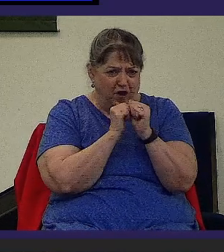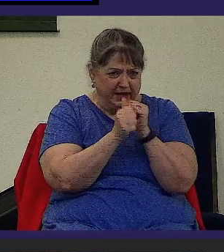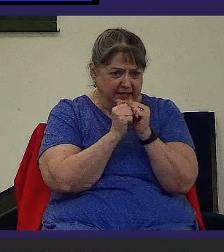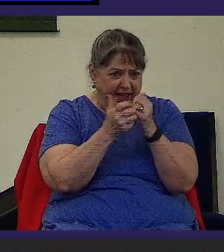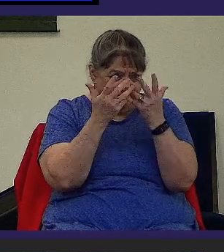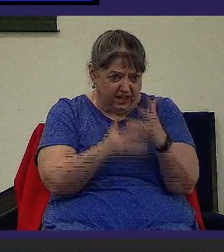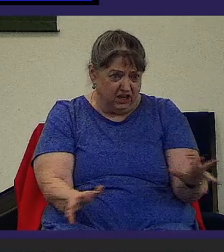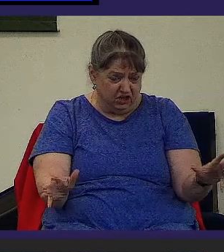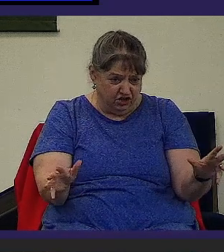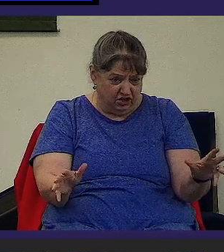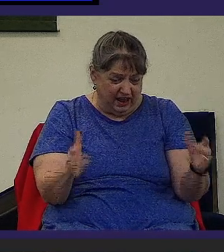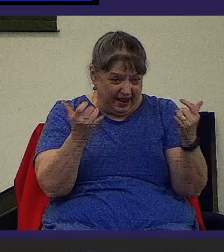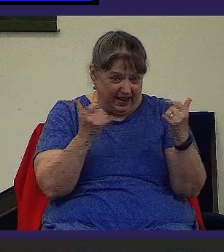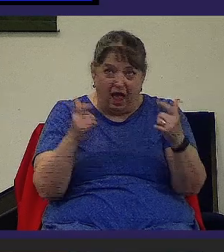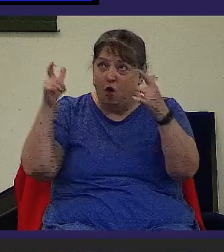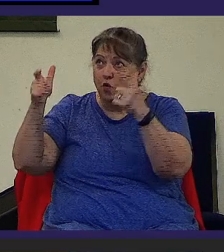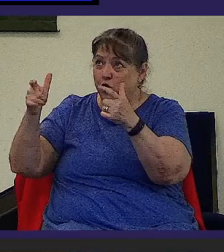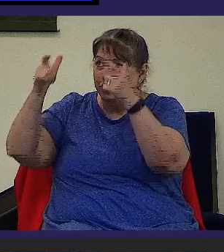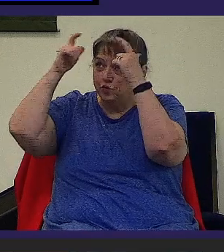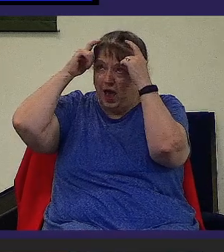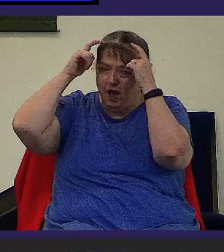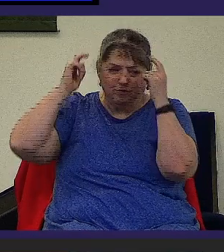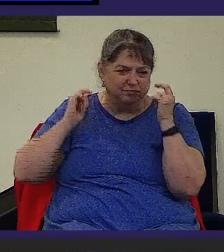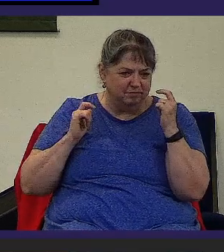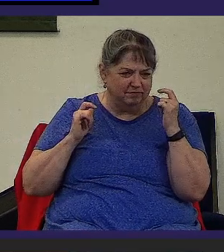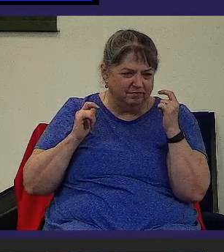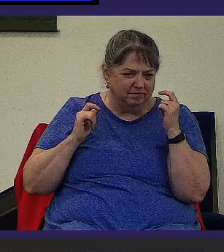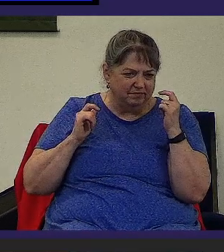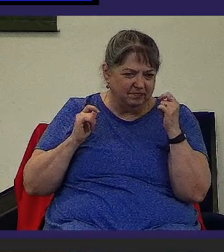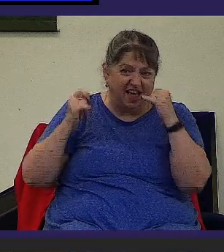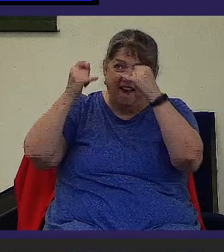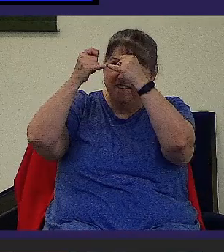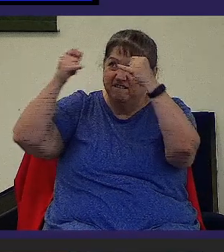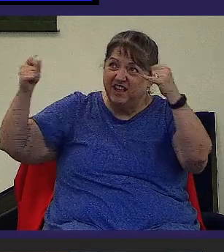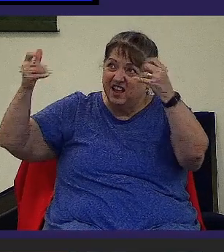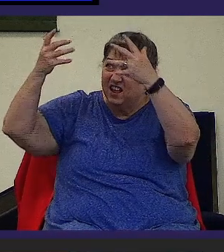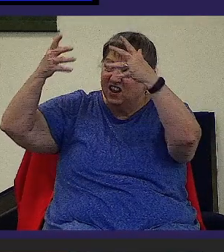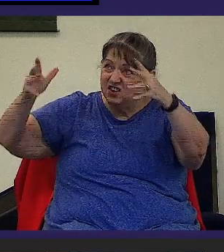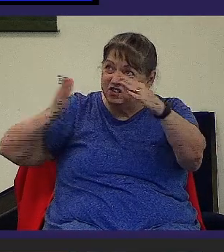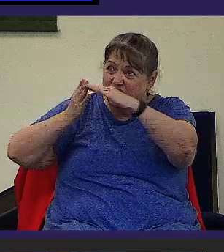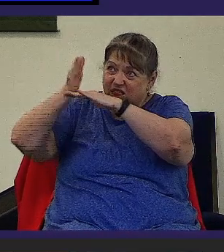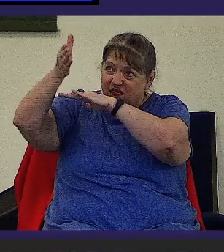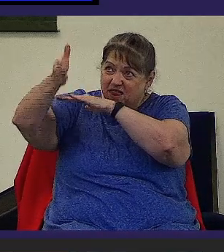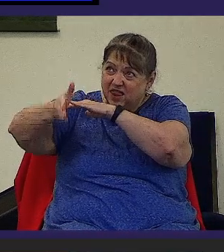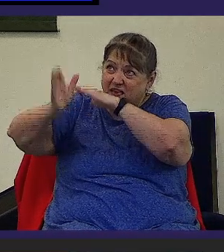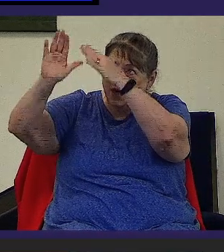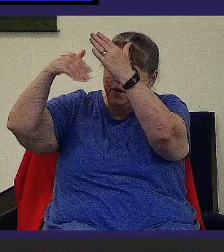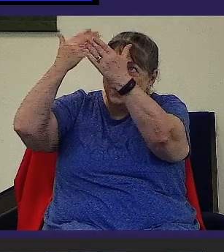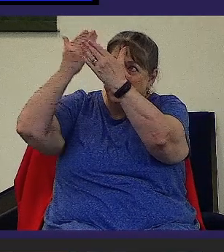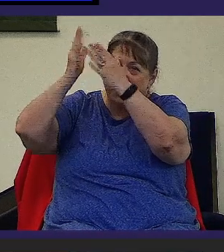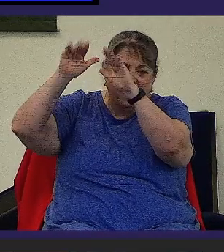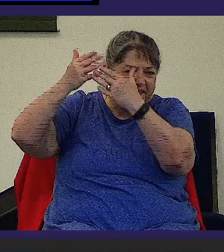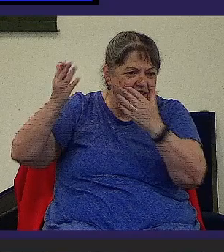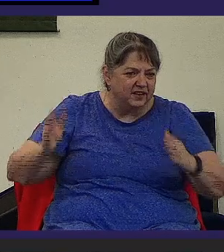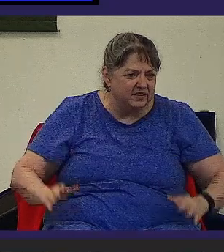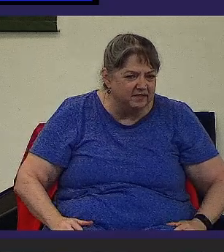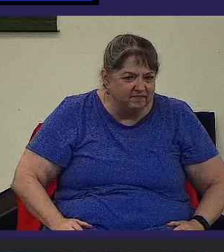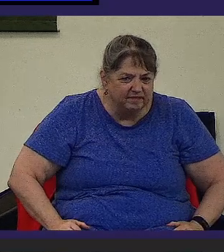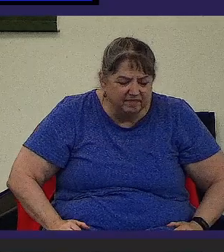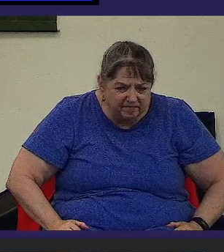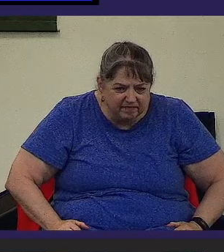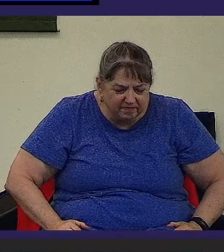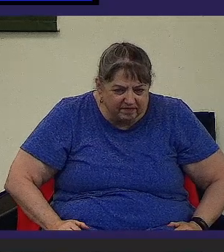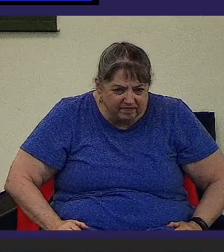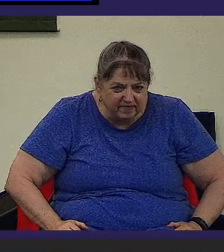accomplished his goal he got to the finish line jesus is the one that enables us jesus is the one that gives us the